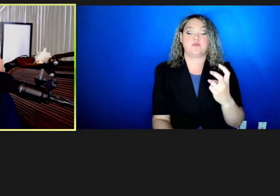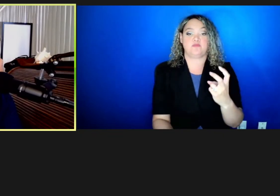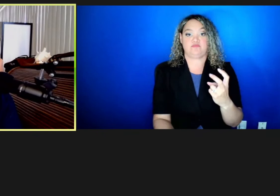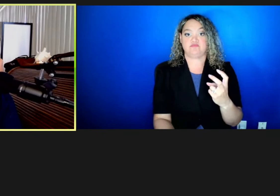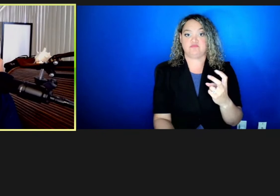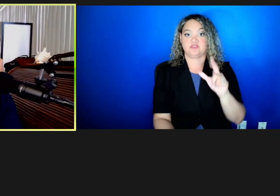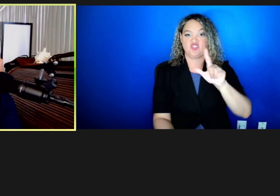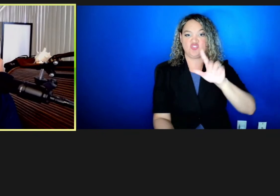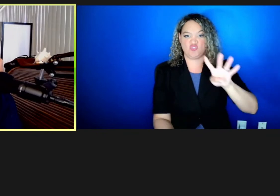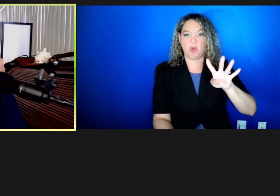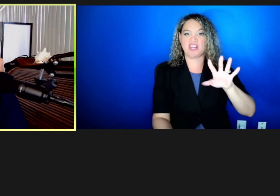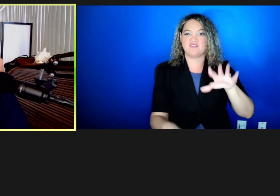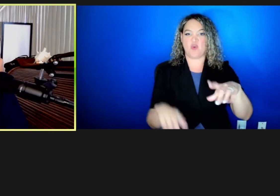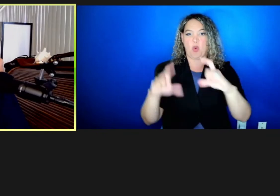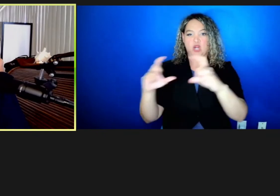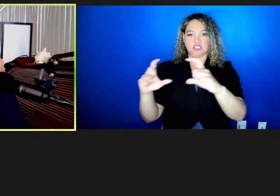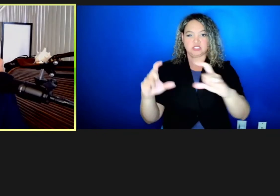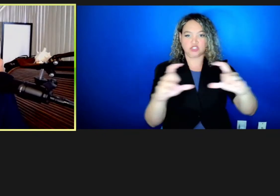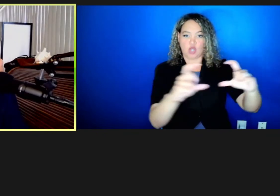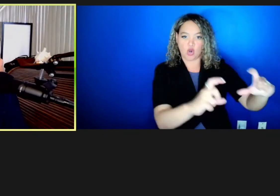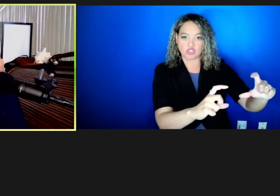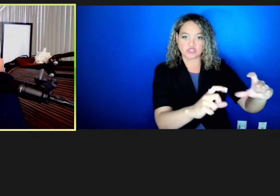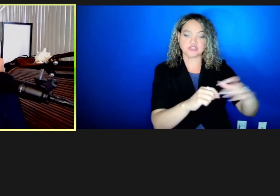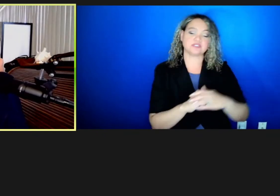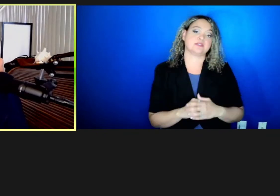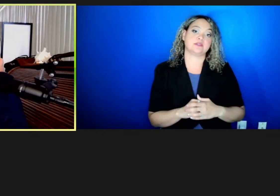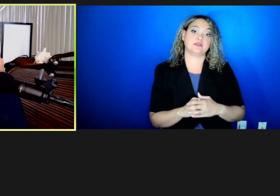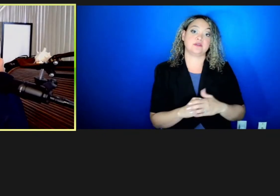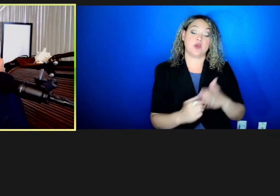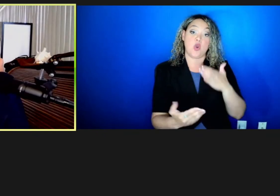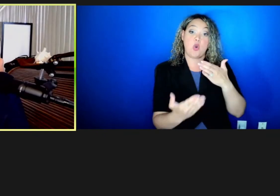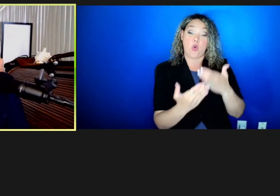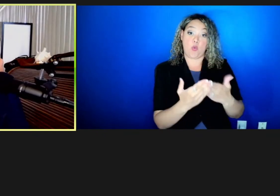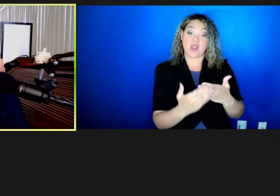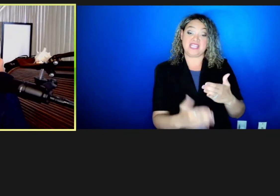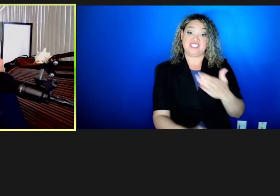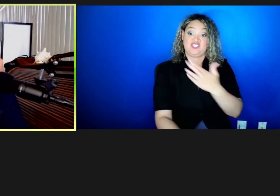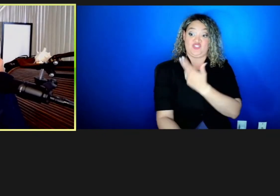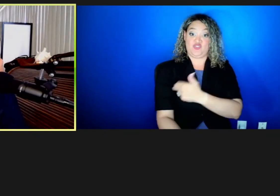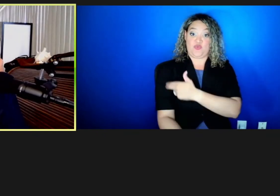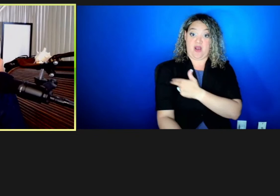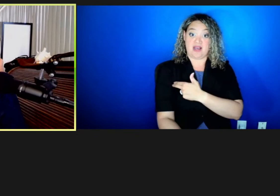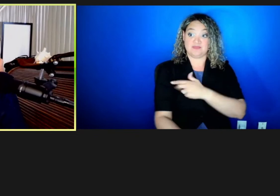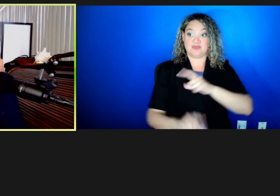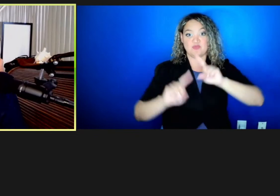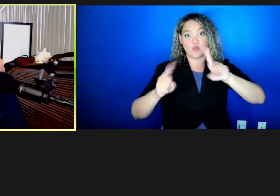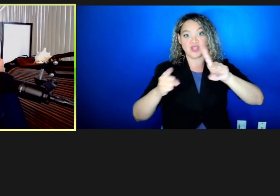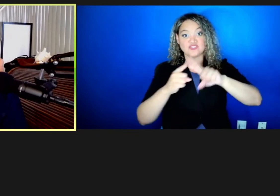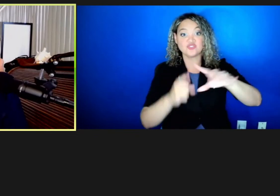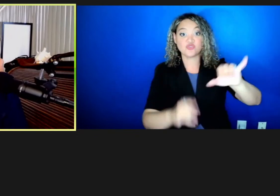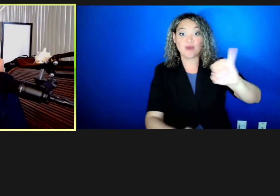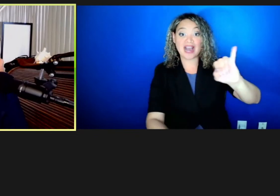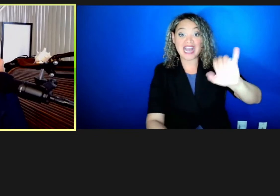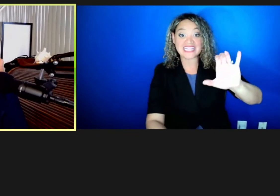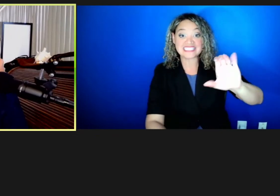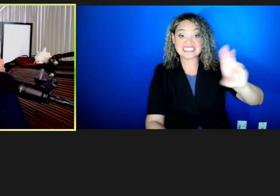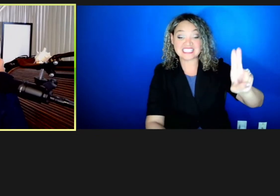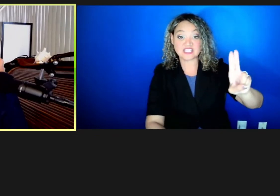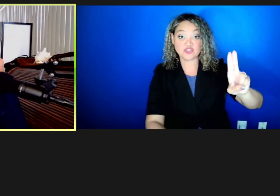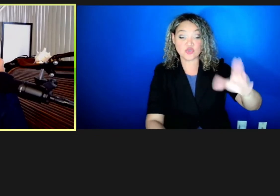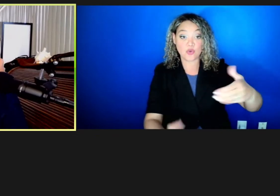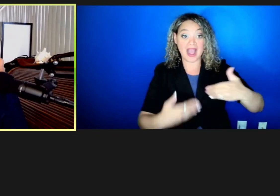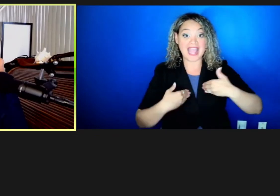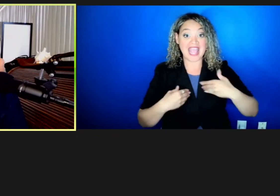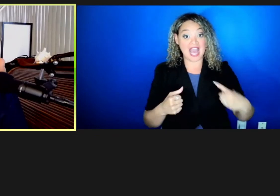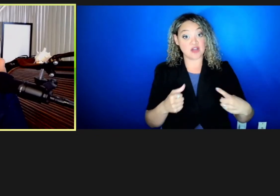alphabet cards. Then we went to the hospital, and we went to the intensive care unit, where I held my